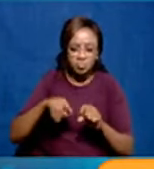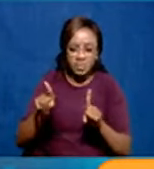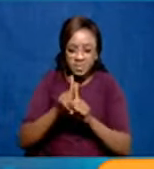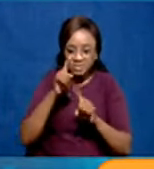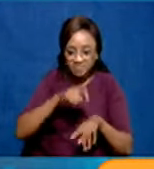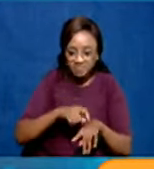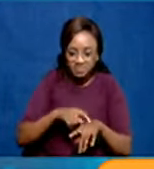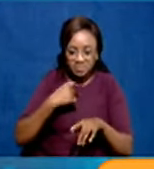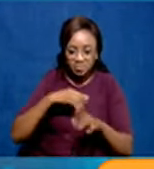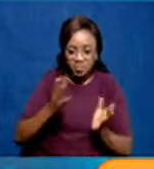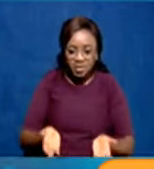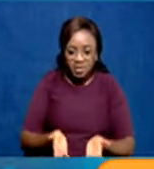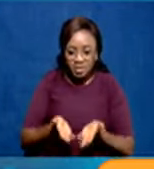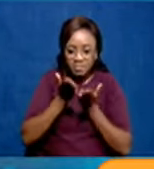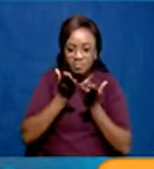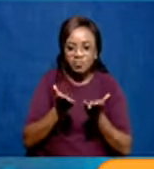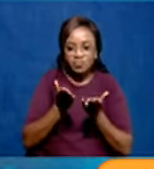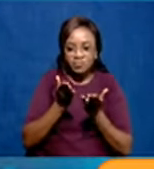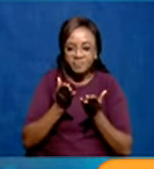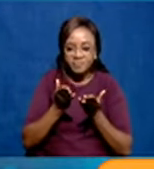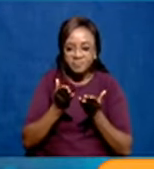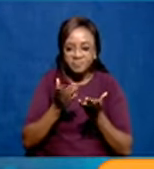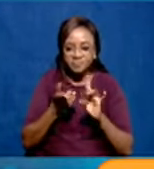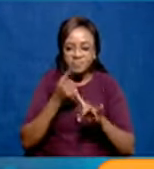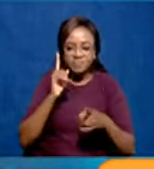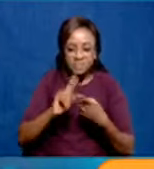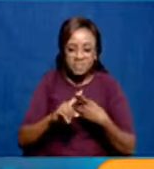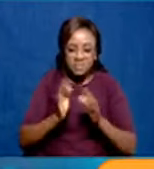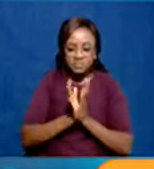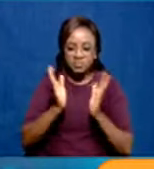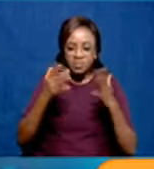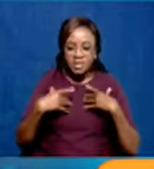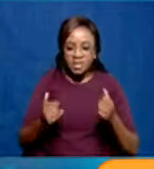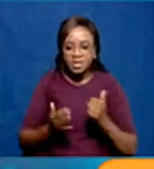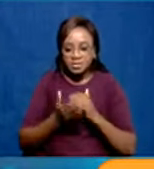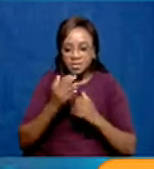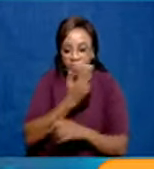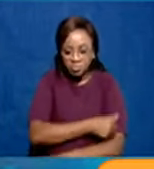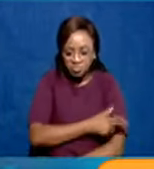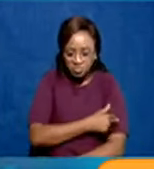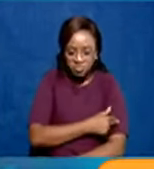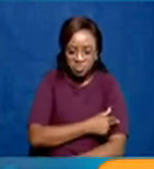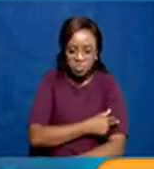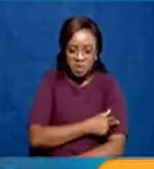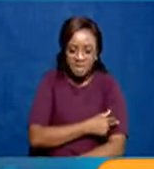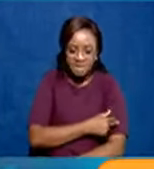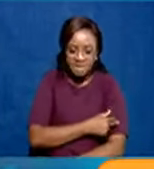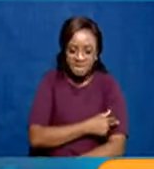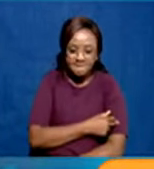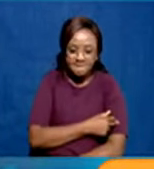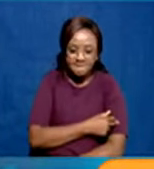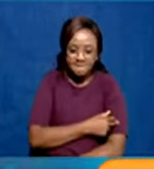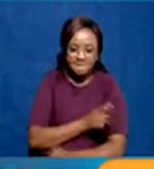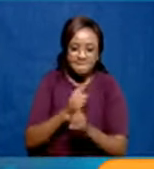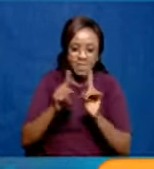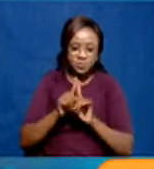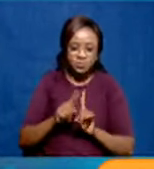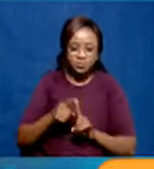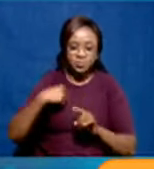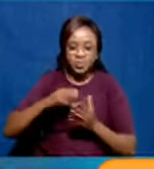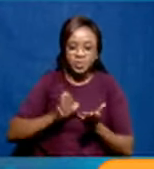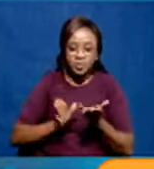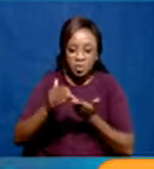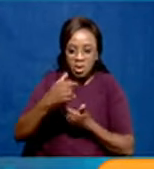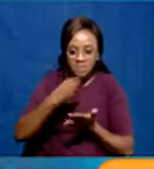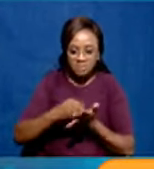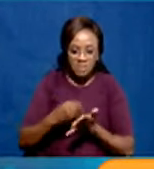improving the standards of the public health facilities as we collect money from the public to